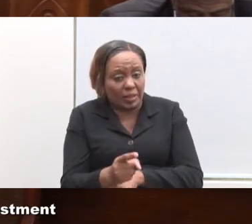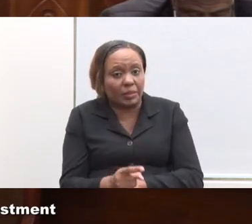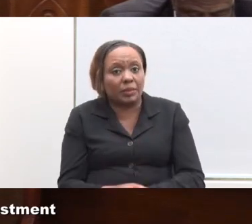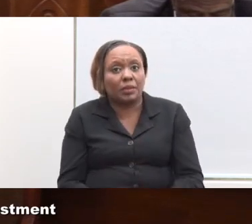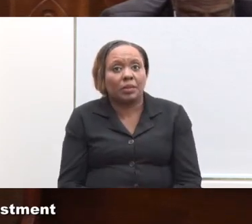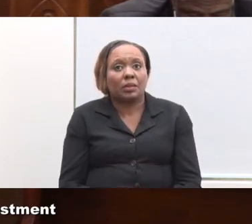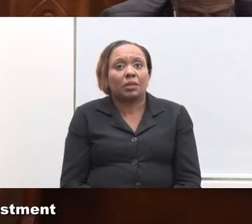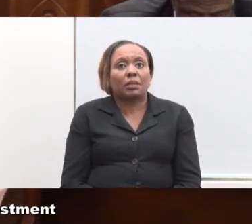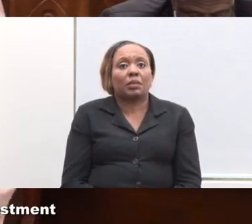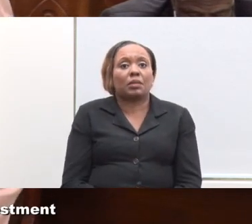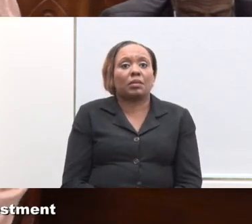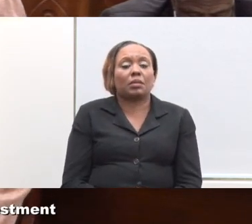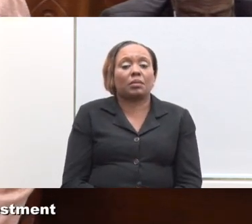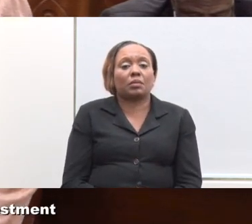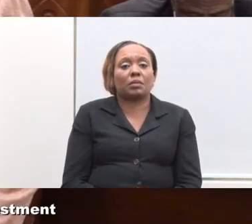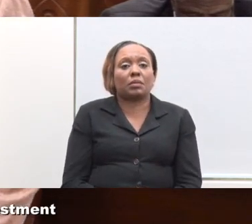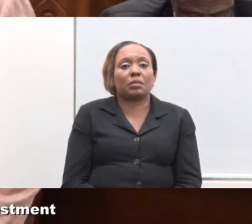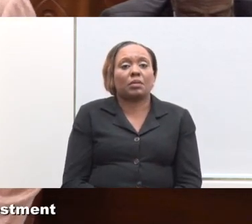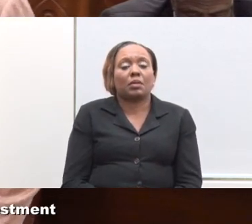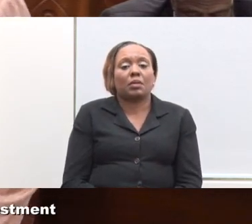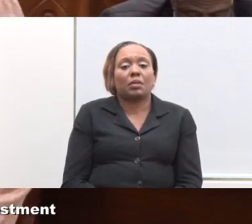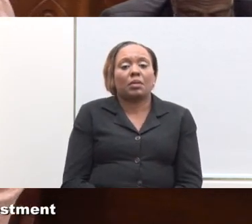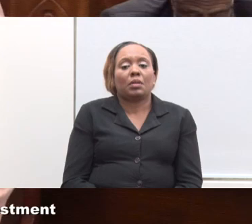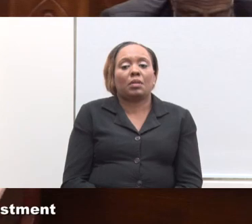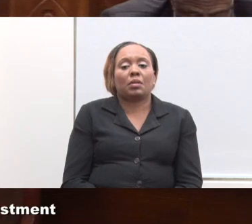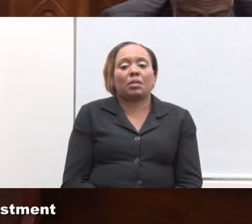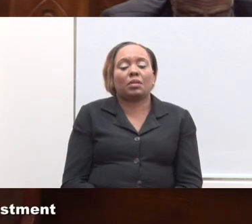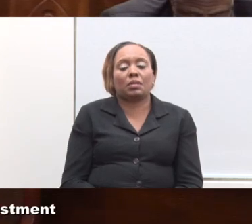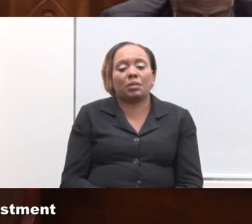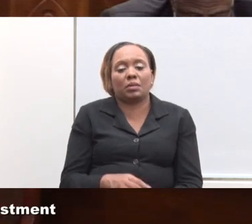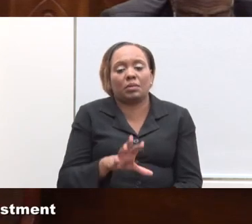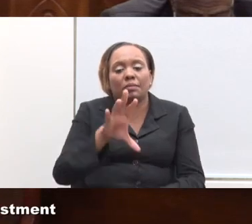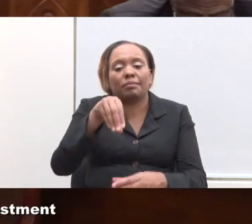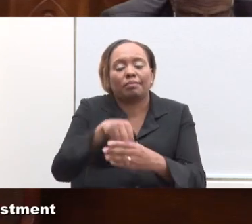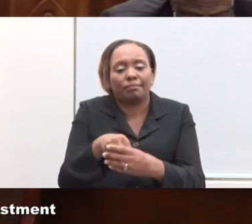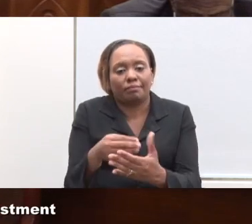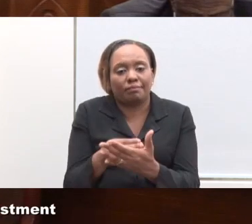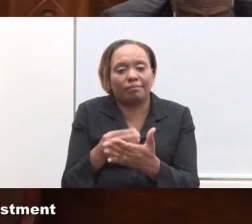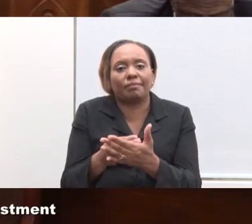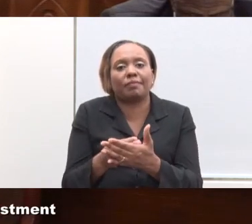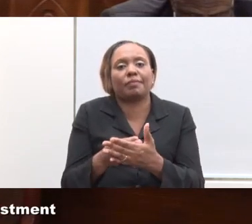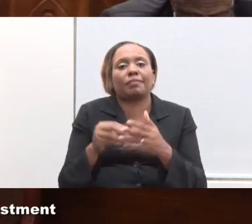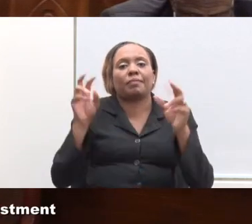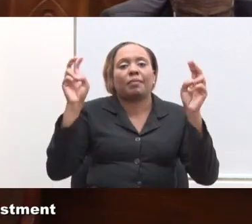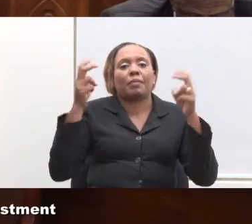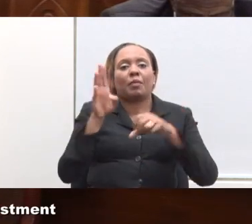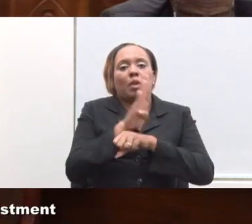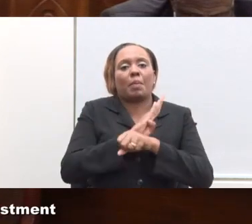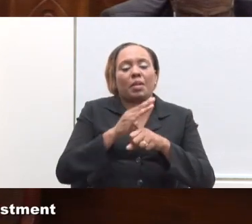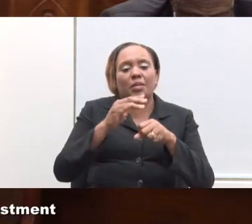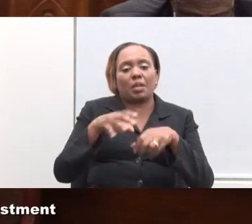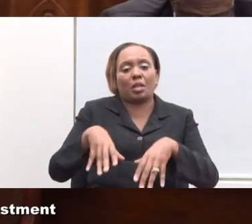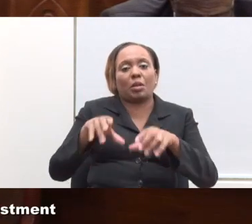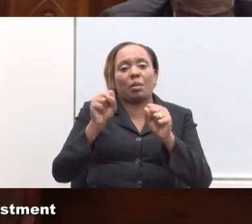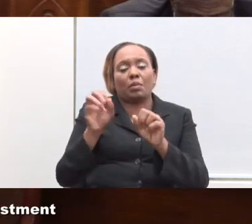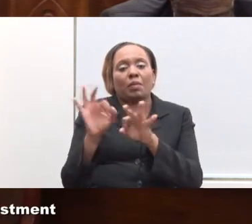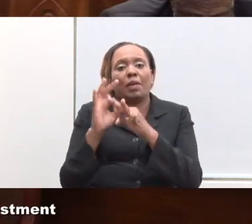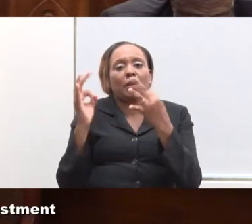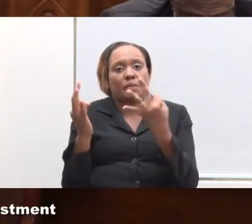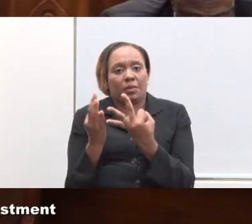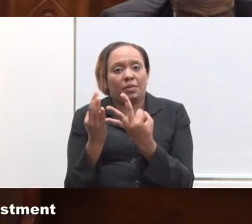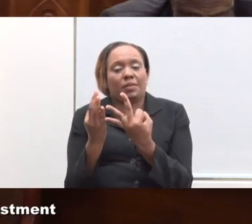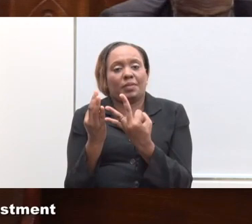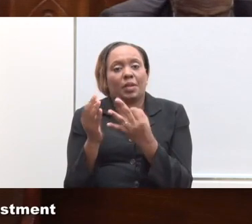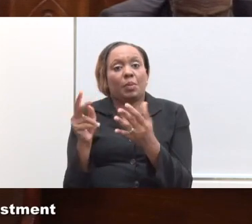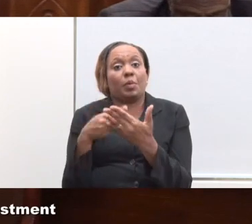to the Barbados Adopt Our Families program that will be chaired by the Director of Finance and Economic Affairs, and will